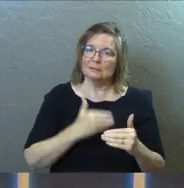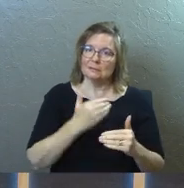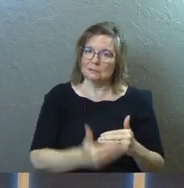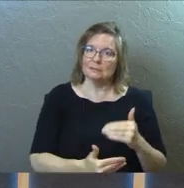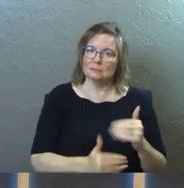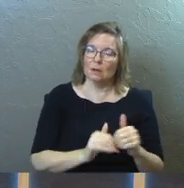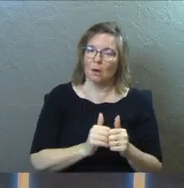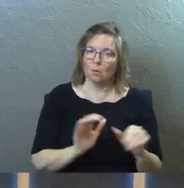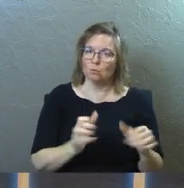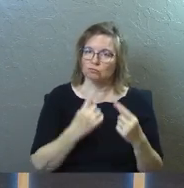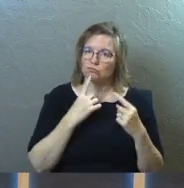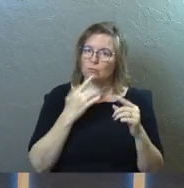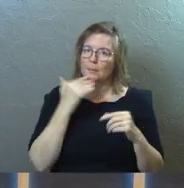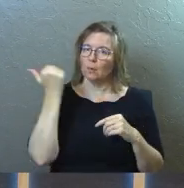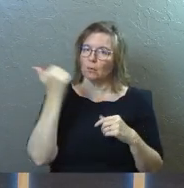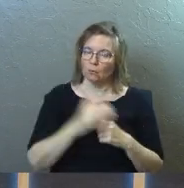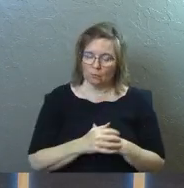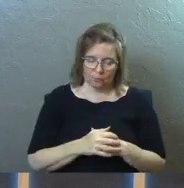through a broken moment.